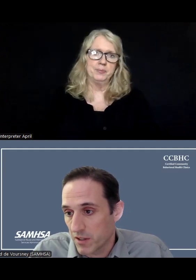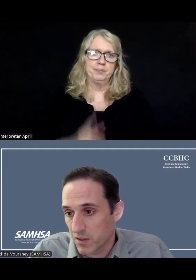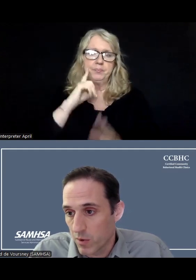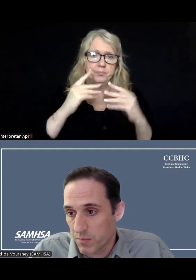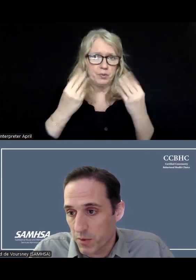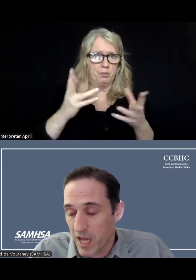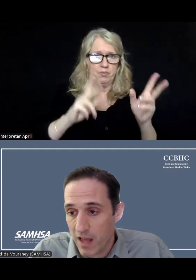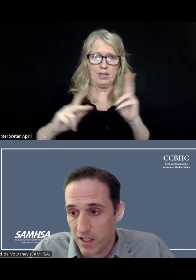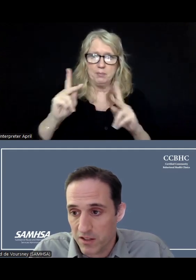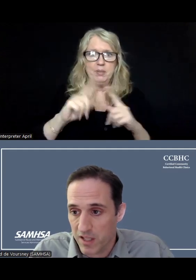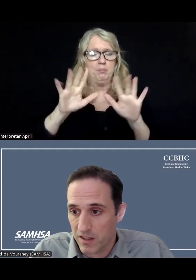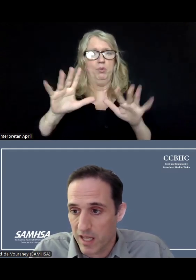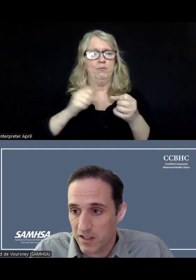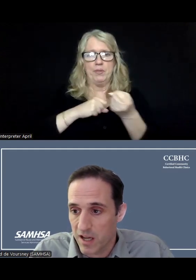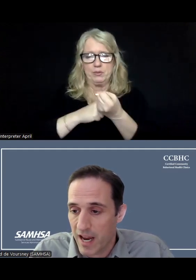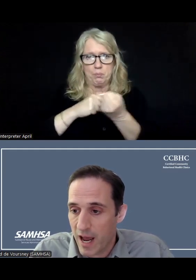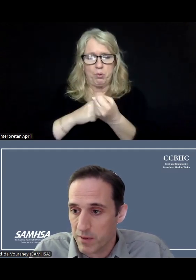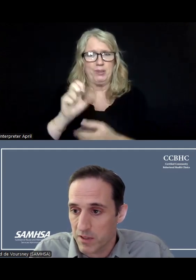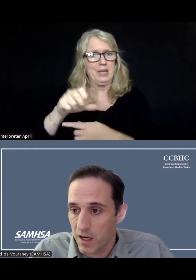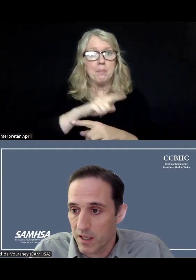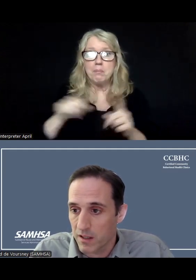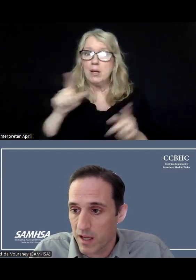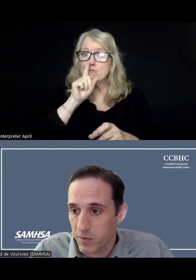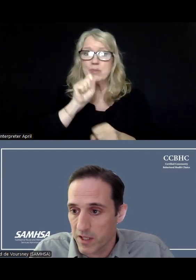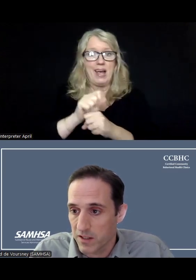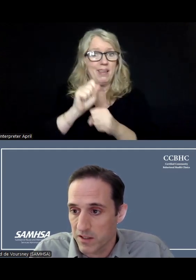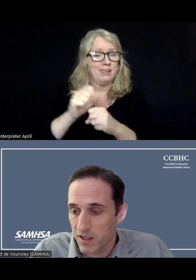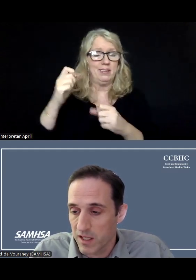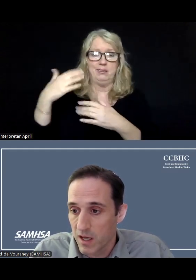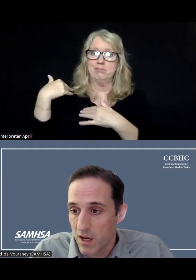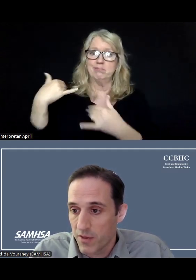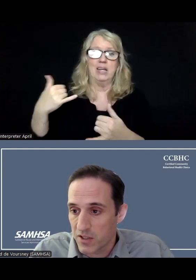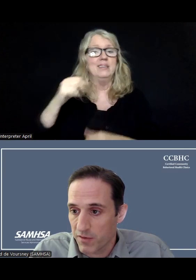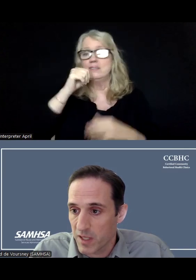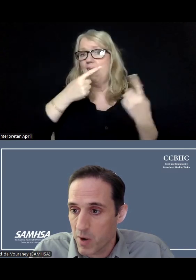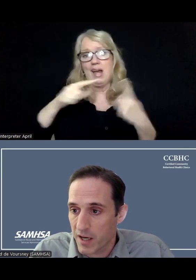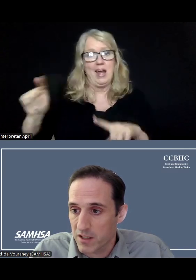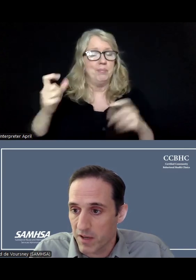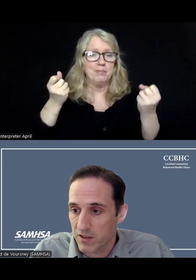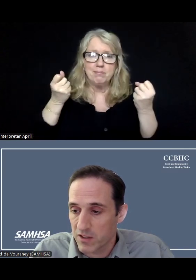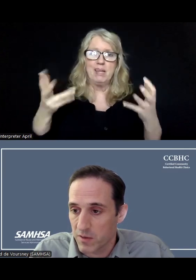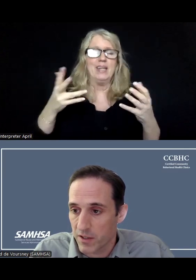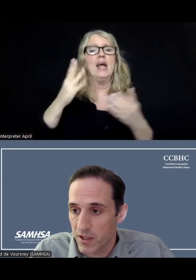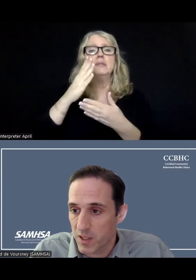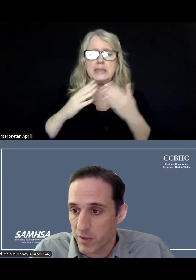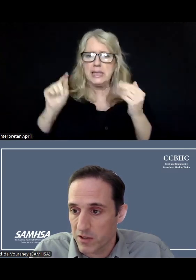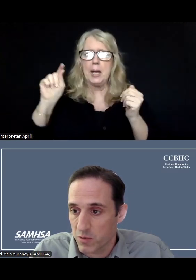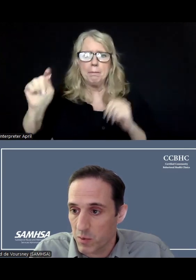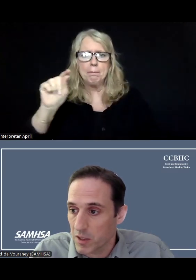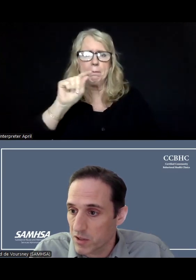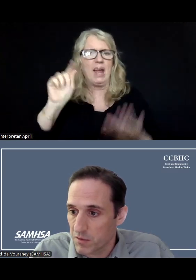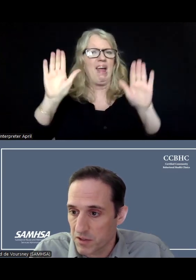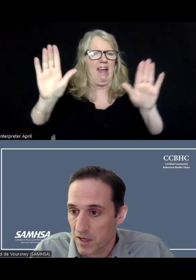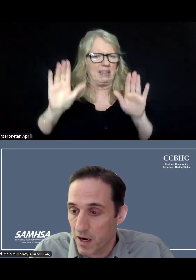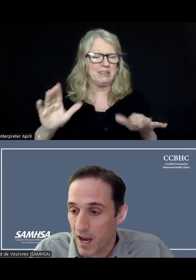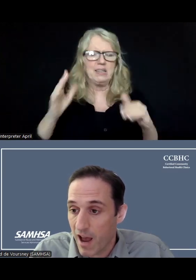people integrated supports, but the reality is that that's not happened in a lot of places. And I think there's definitely pockets of excellence around the country and places where